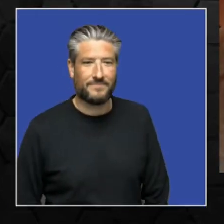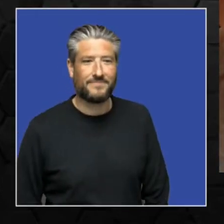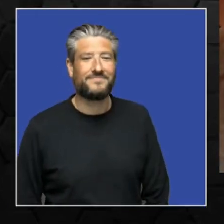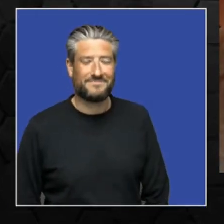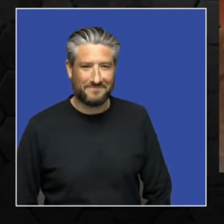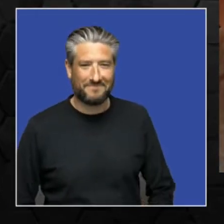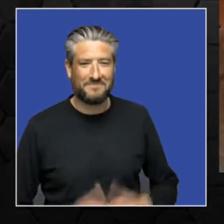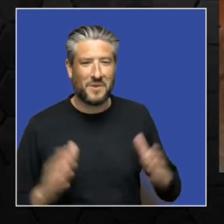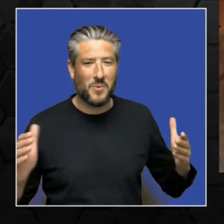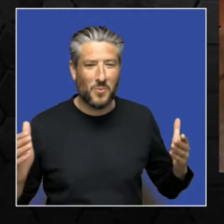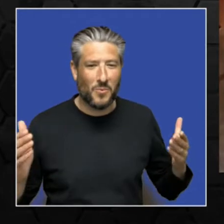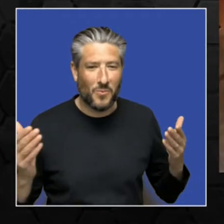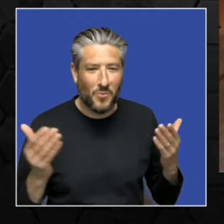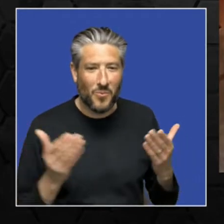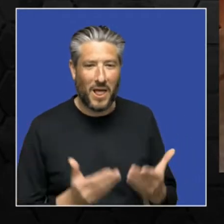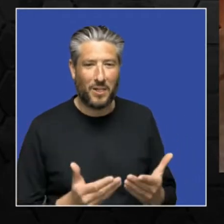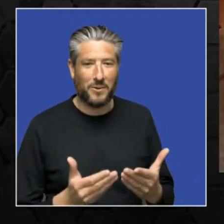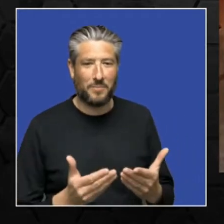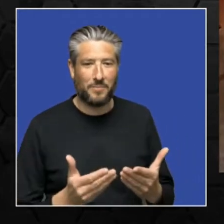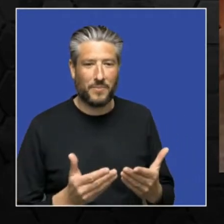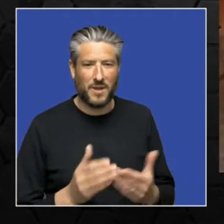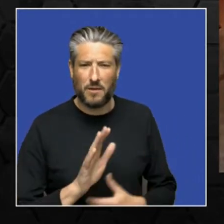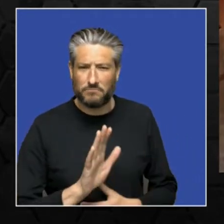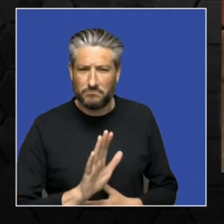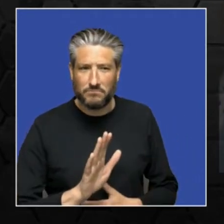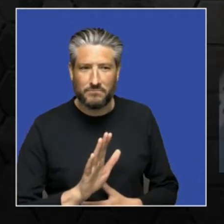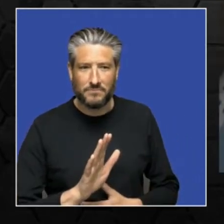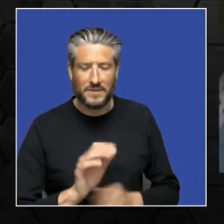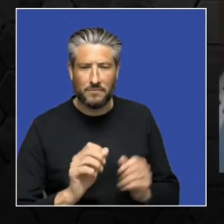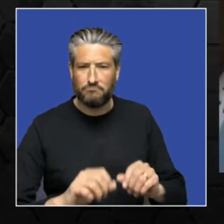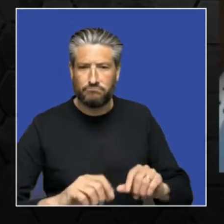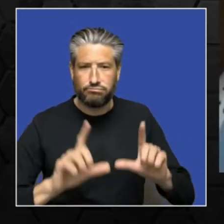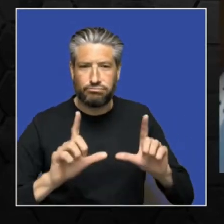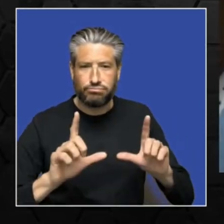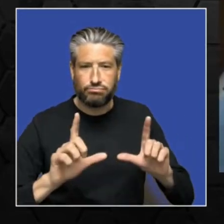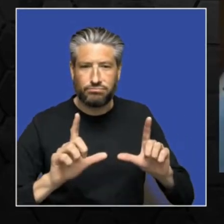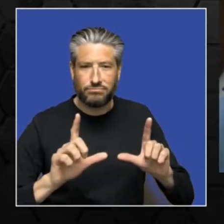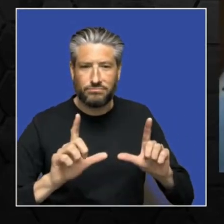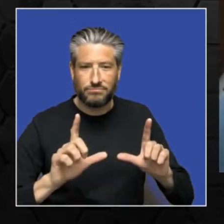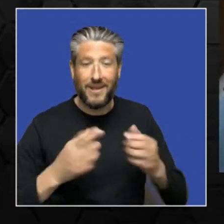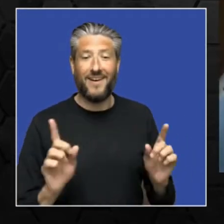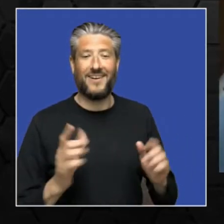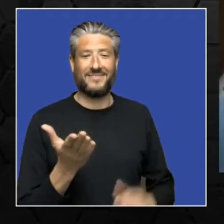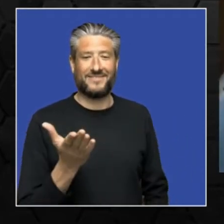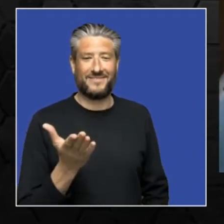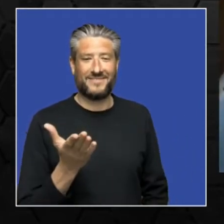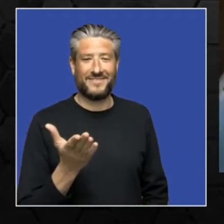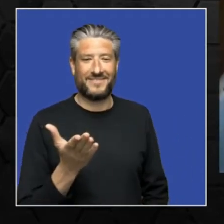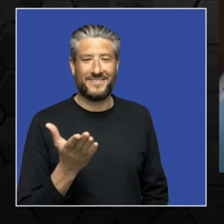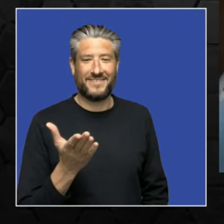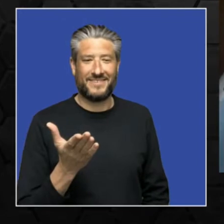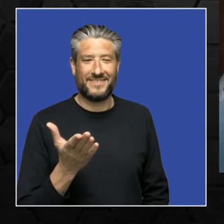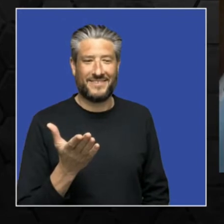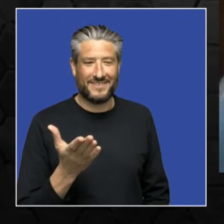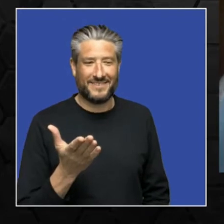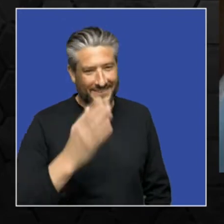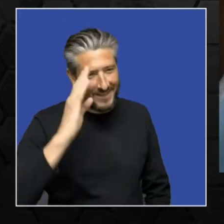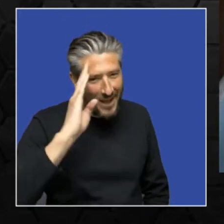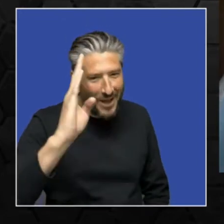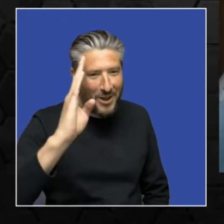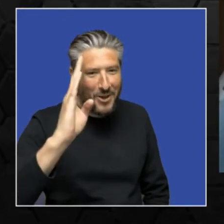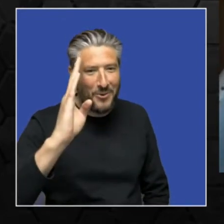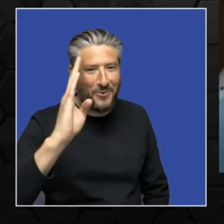to pop up. Yeah, hello, Loxley. I've switched on my camera. Hello, I can see you.